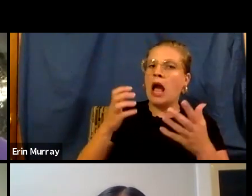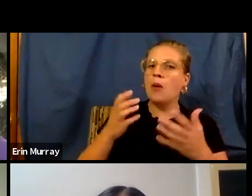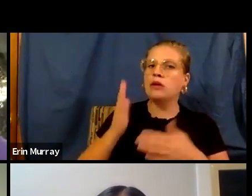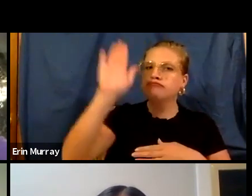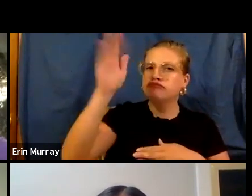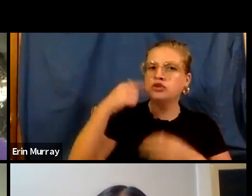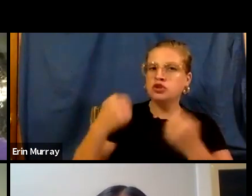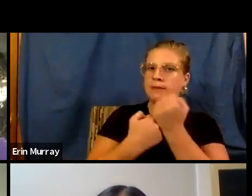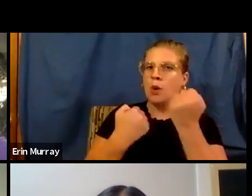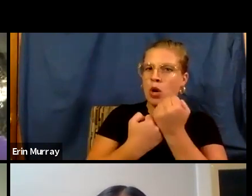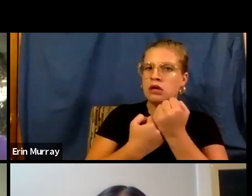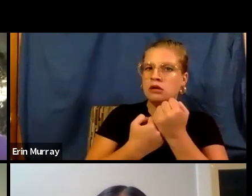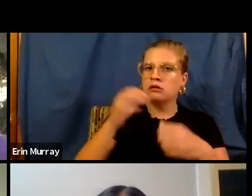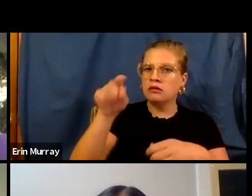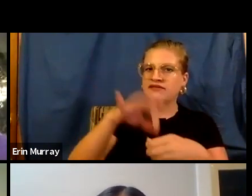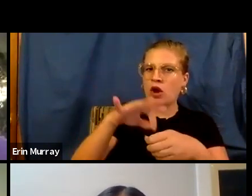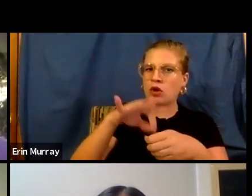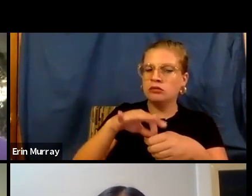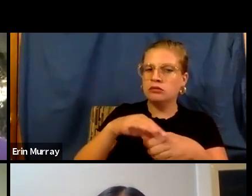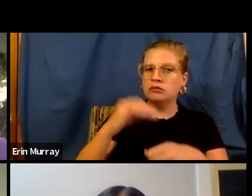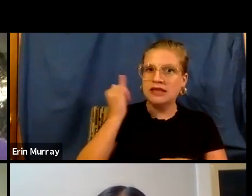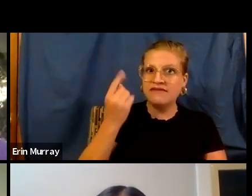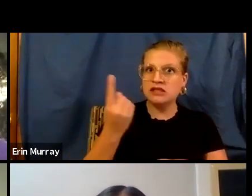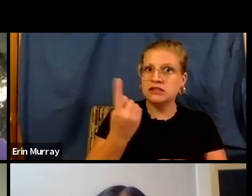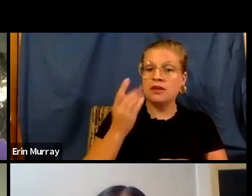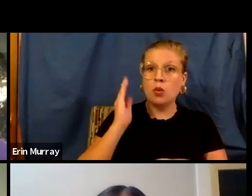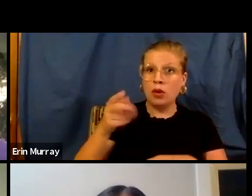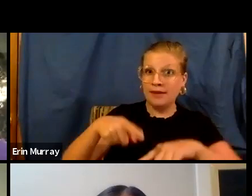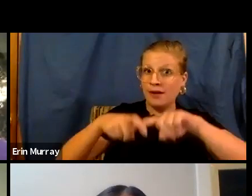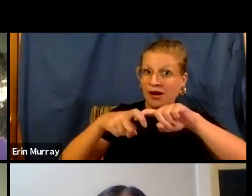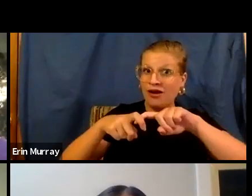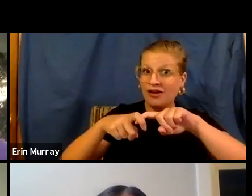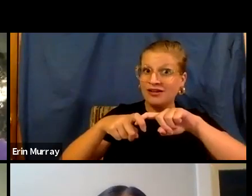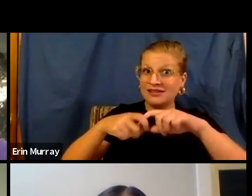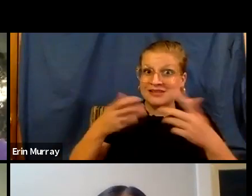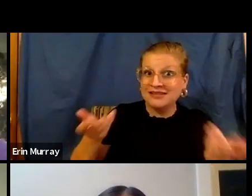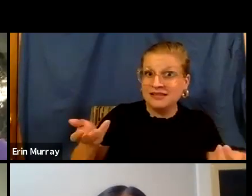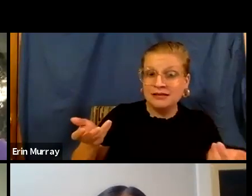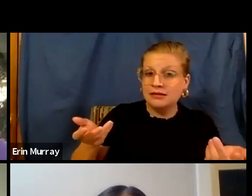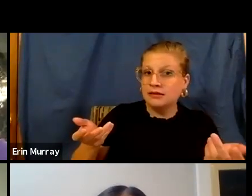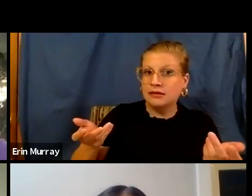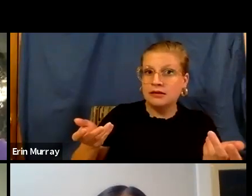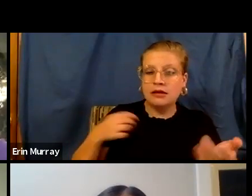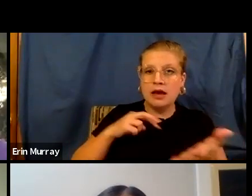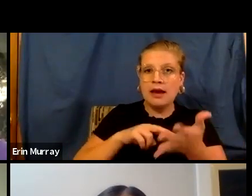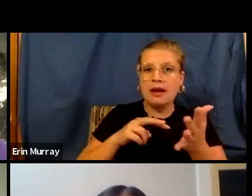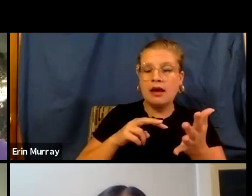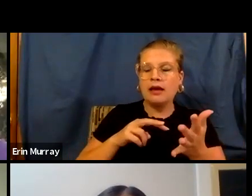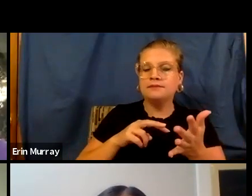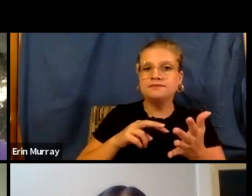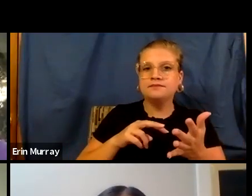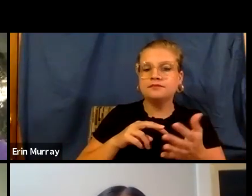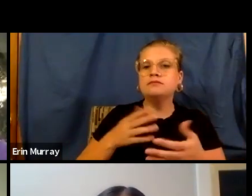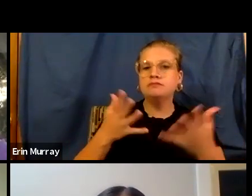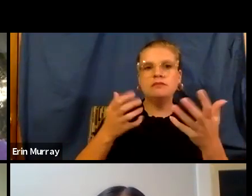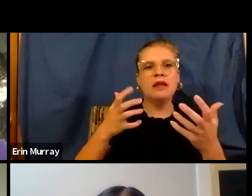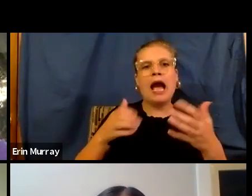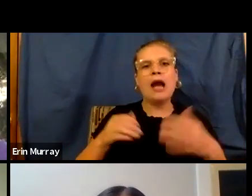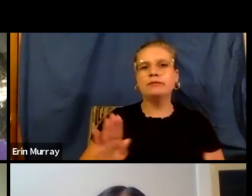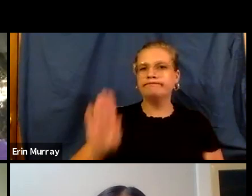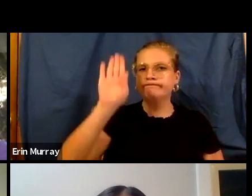this is going to be something that is going to be tabled, I mean, are we? Or actually, let's just say I'd like to make a motion